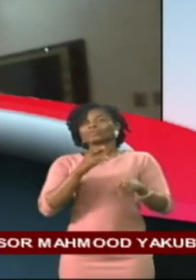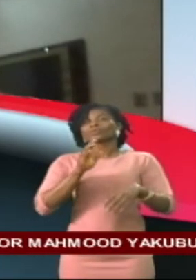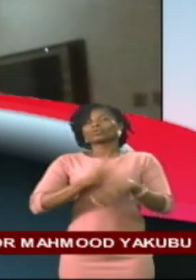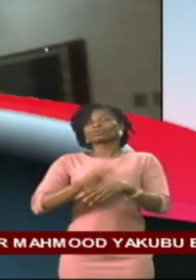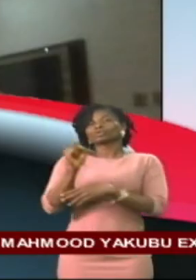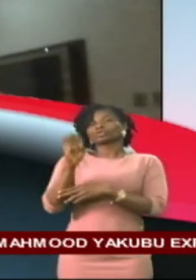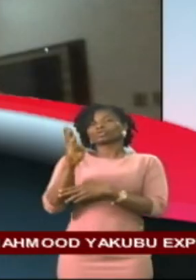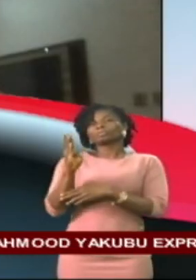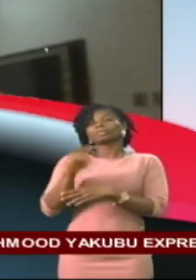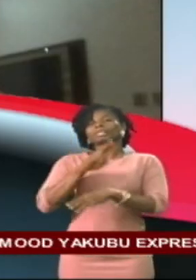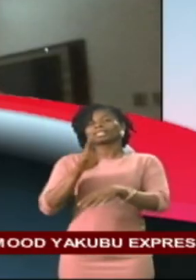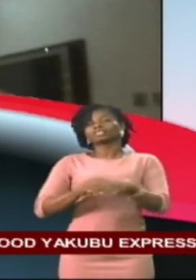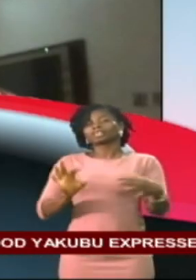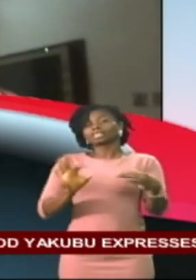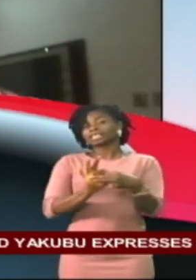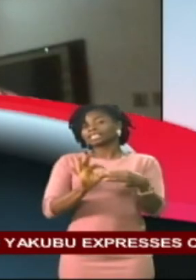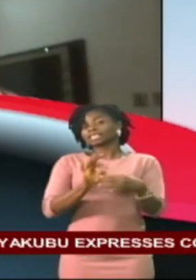subnational synergy?